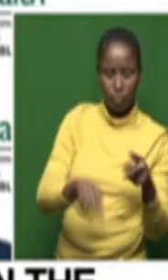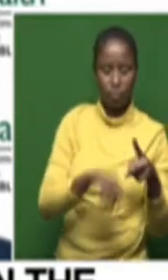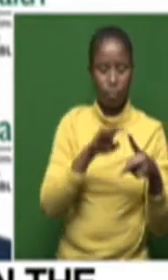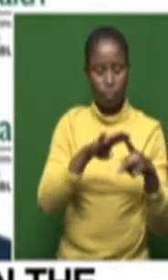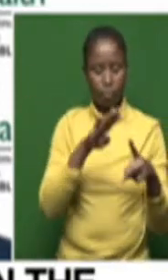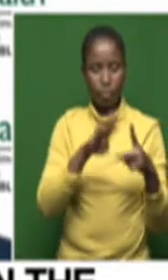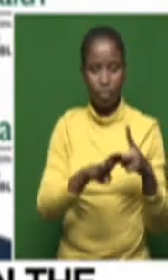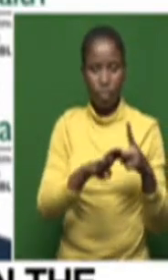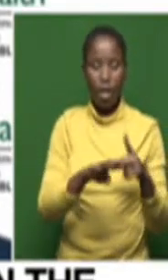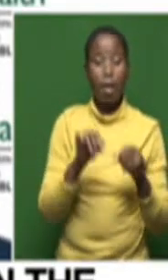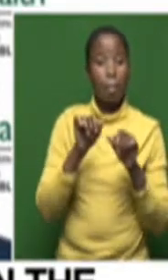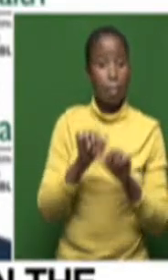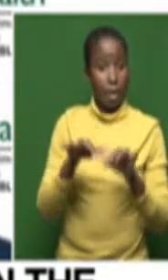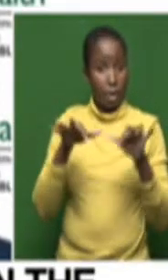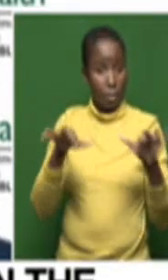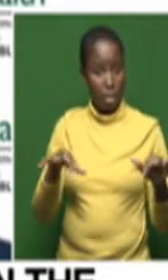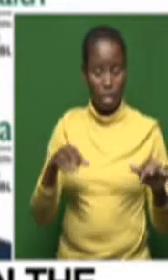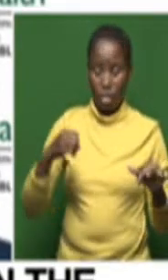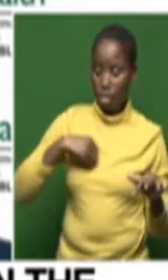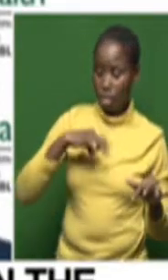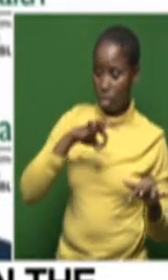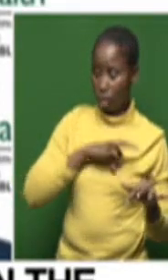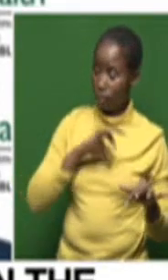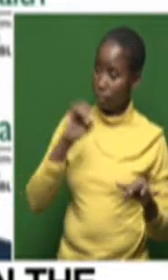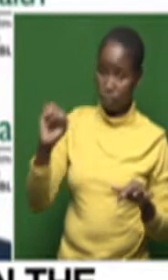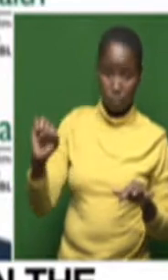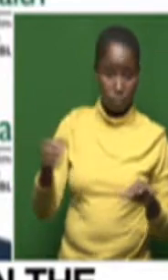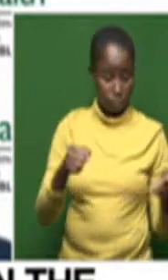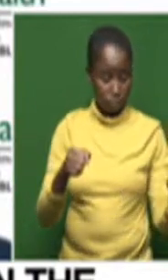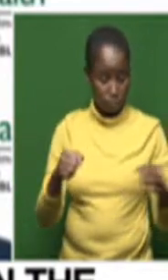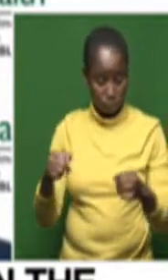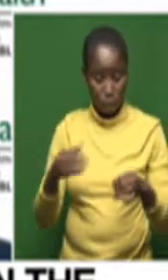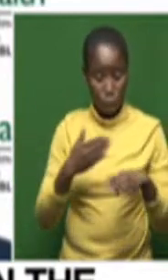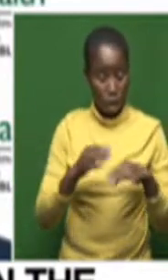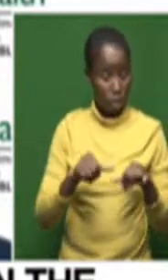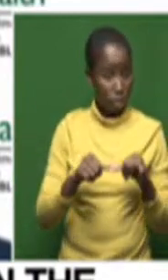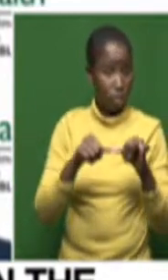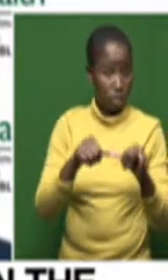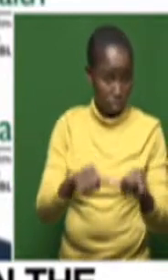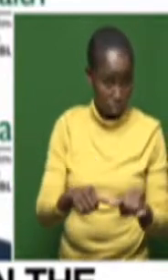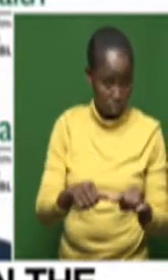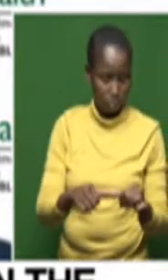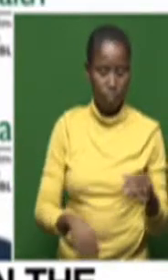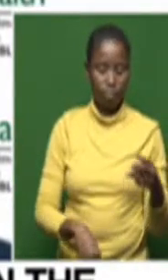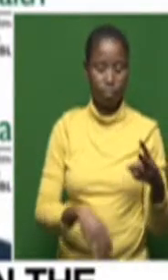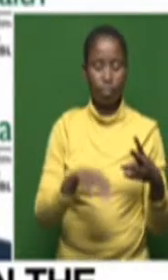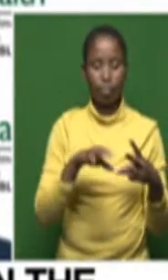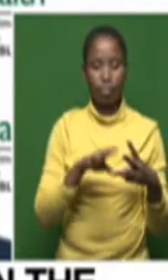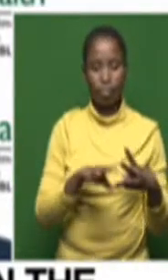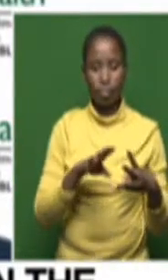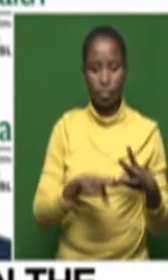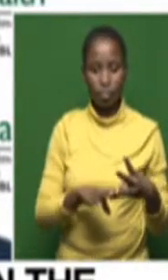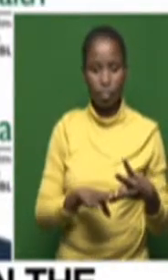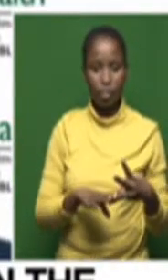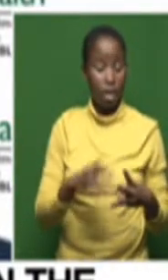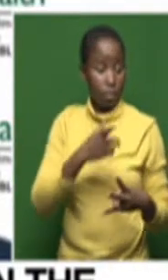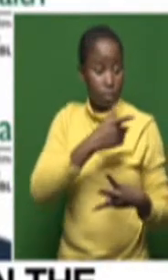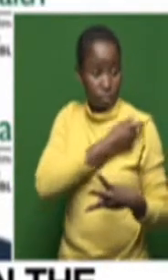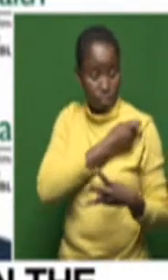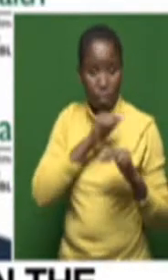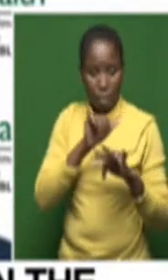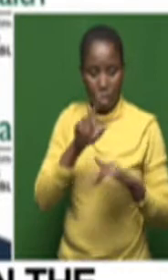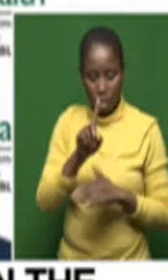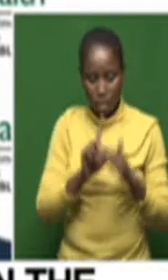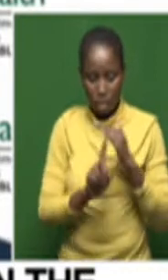capacity to sustain the delivery of the vaccines to the population. And lastly is the uptake of these vaccines. These are the